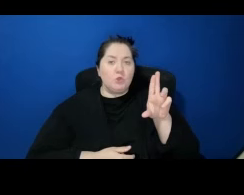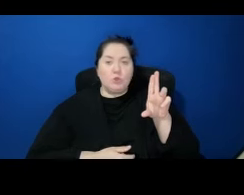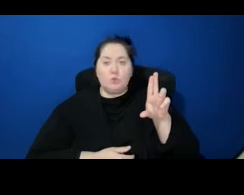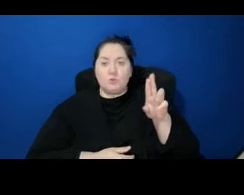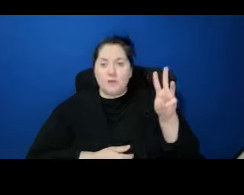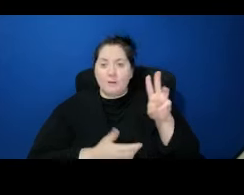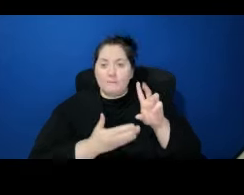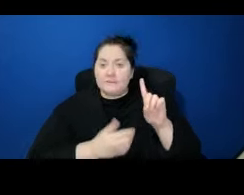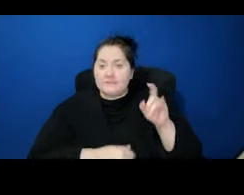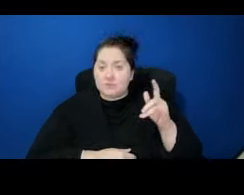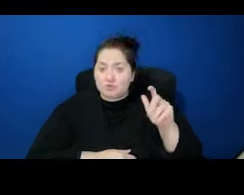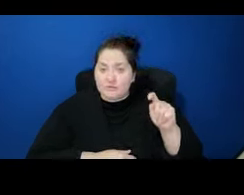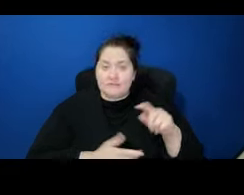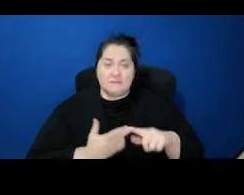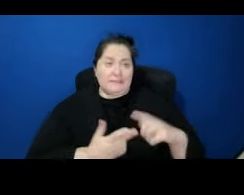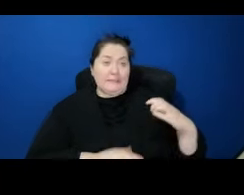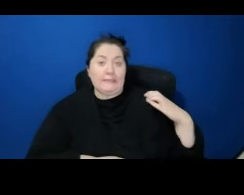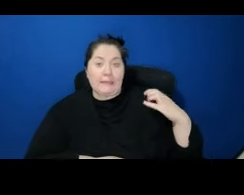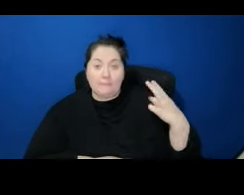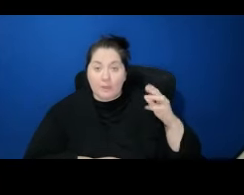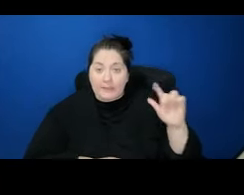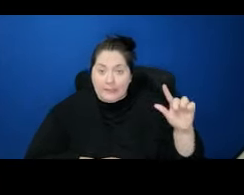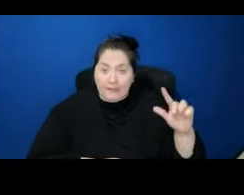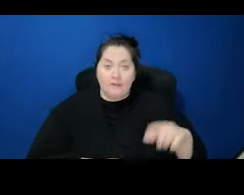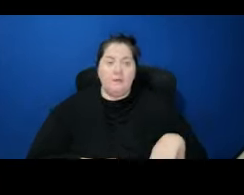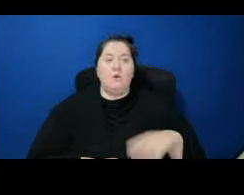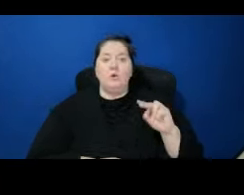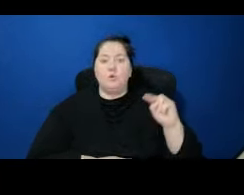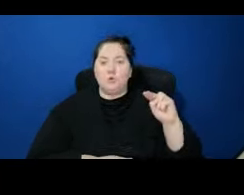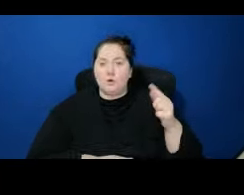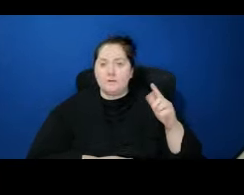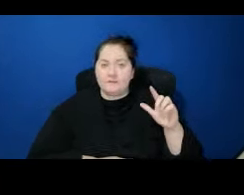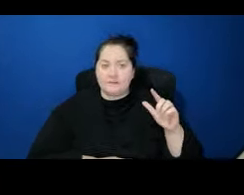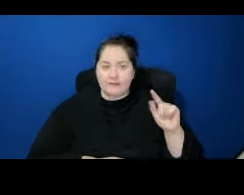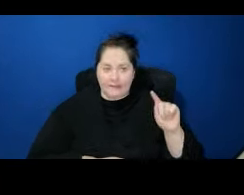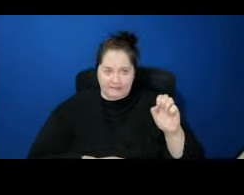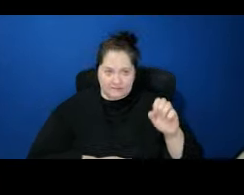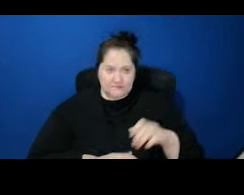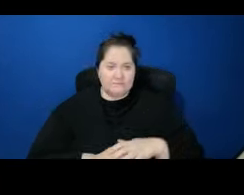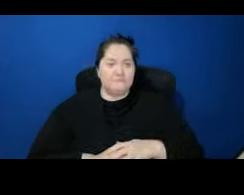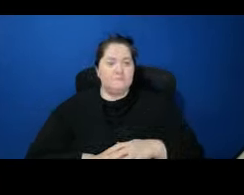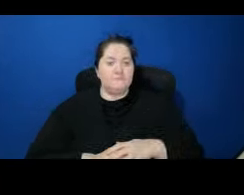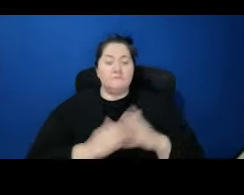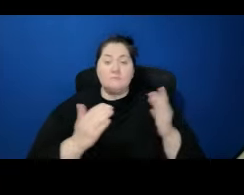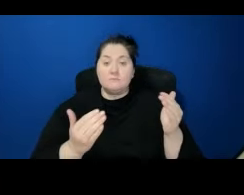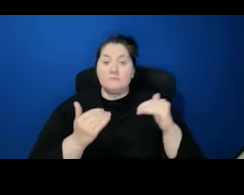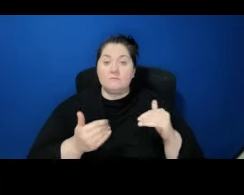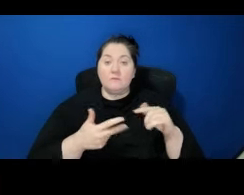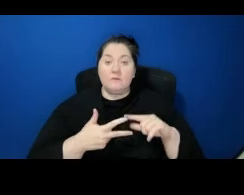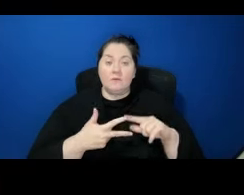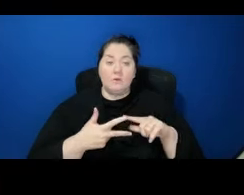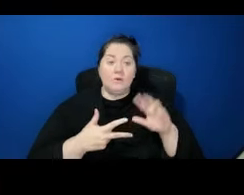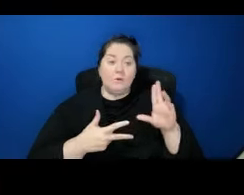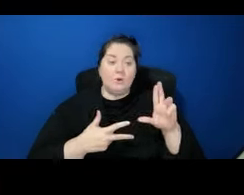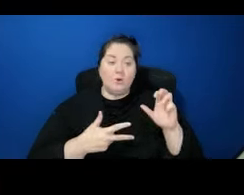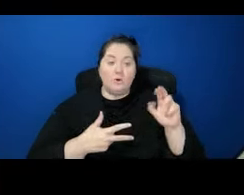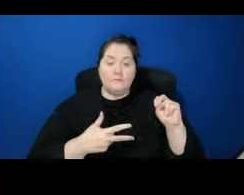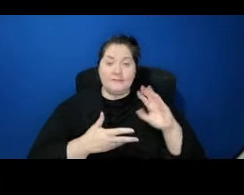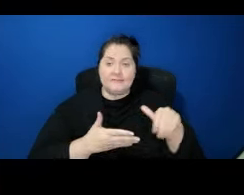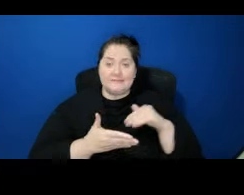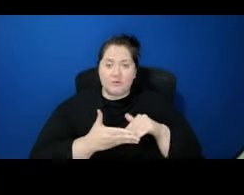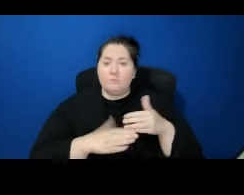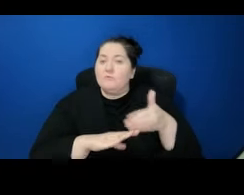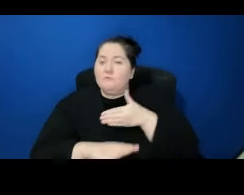Hill, and Northgate. Next, we have urban centers. These were previously called